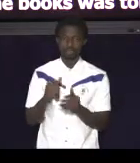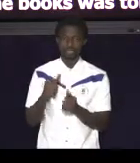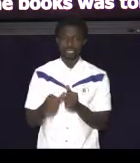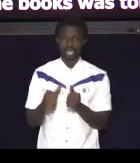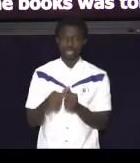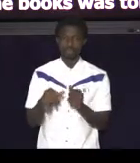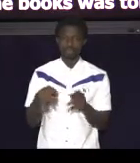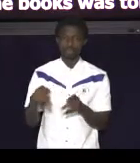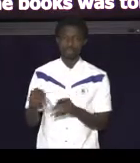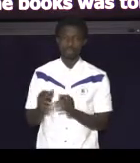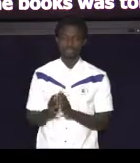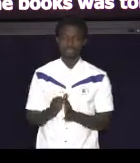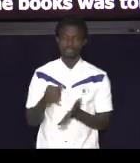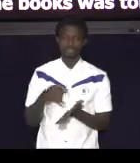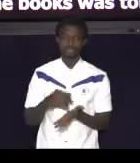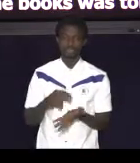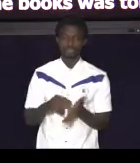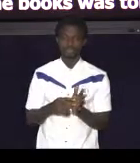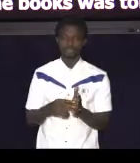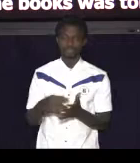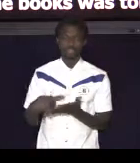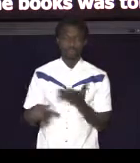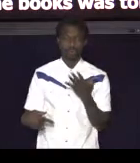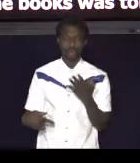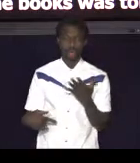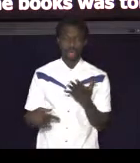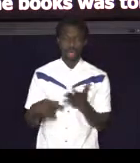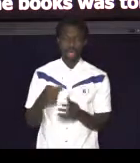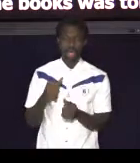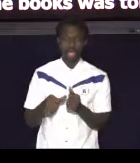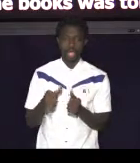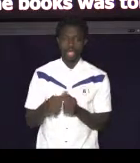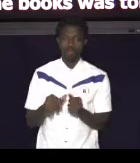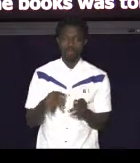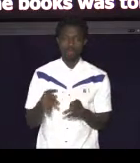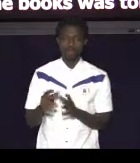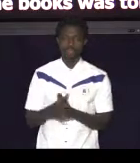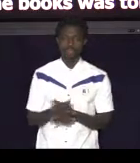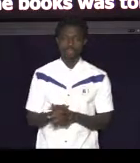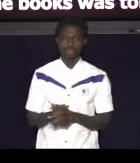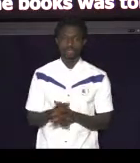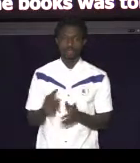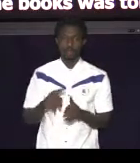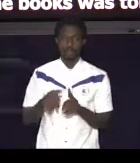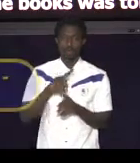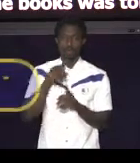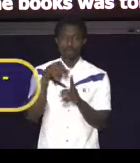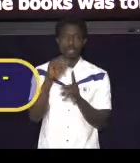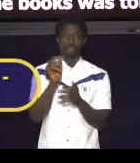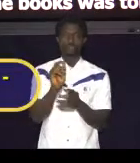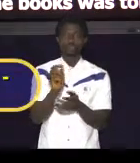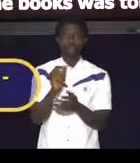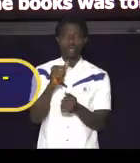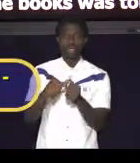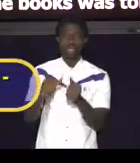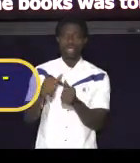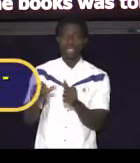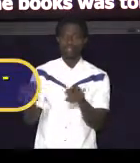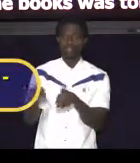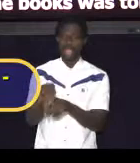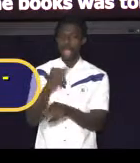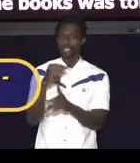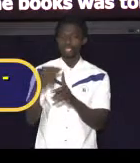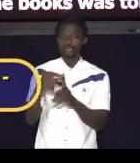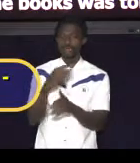every person. It means what? It means every person. But when you write every as a